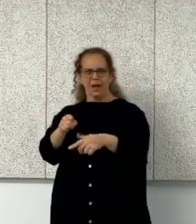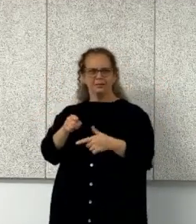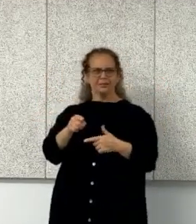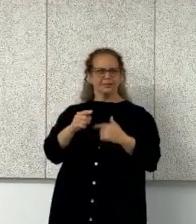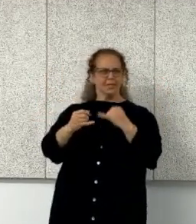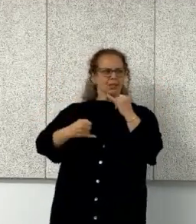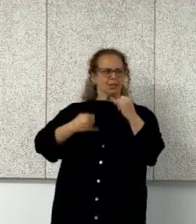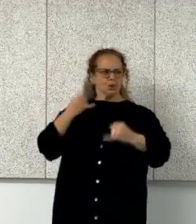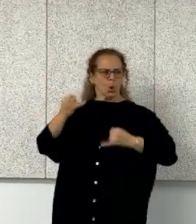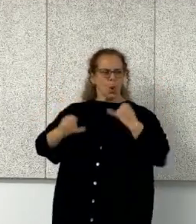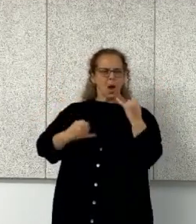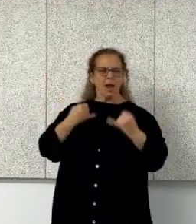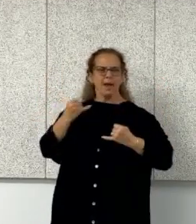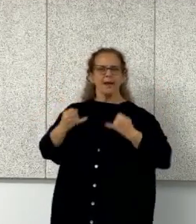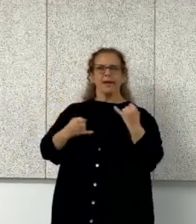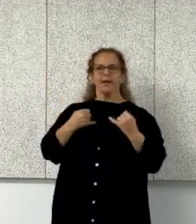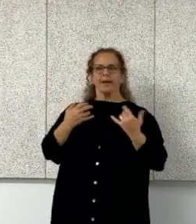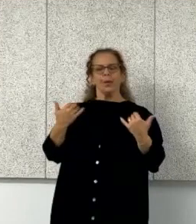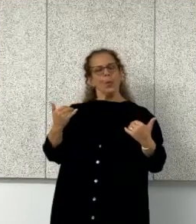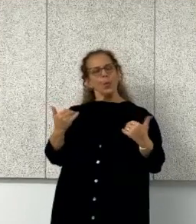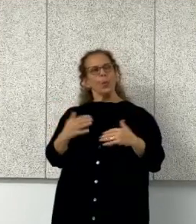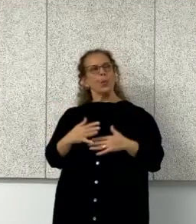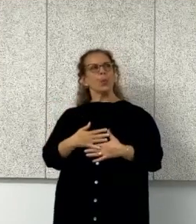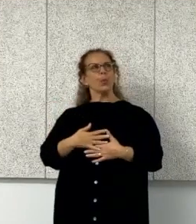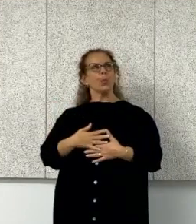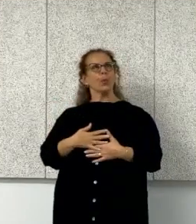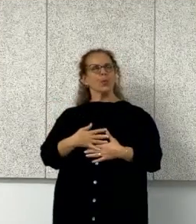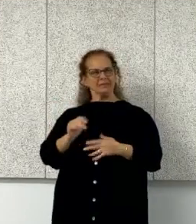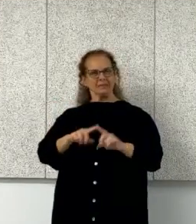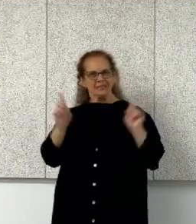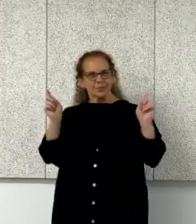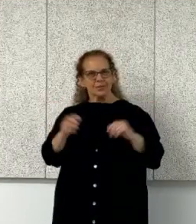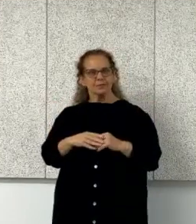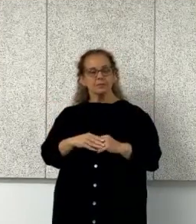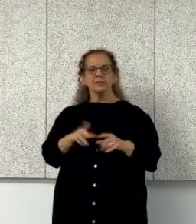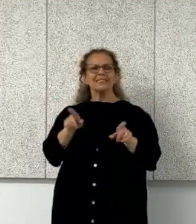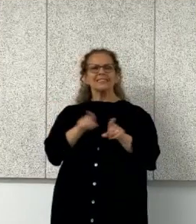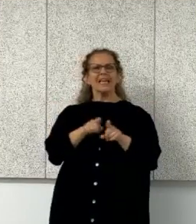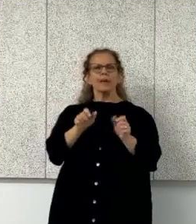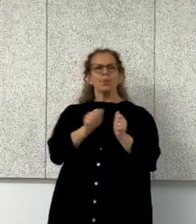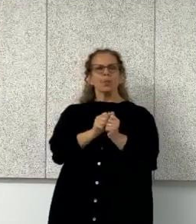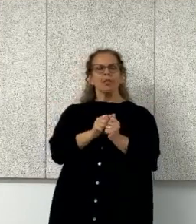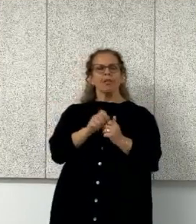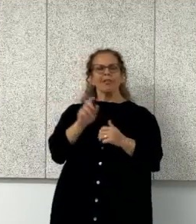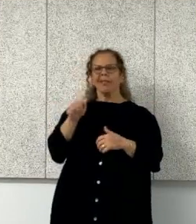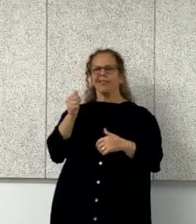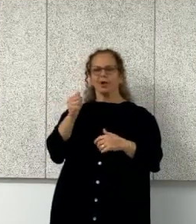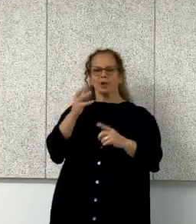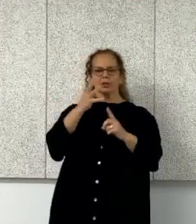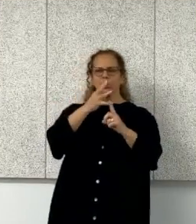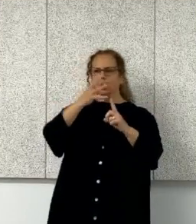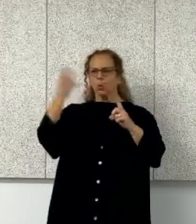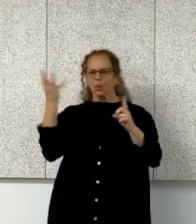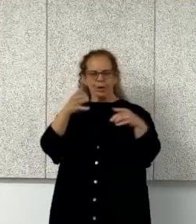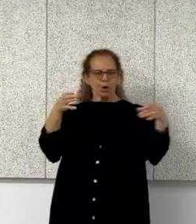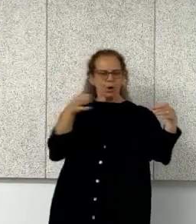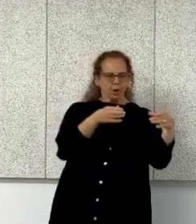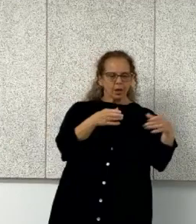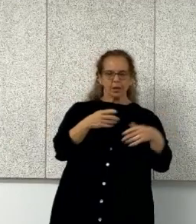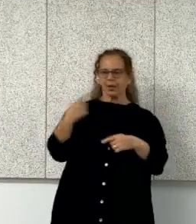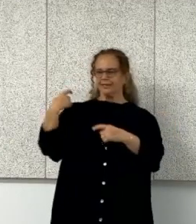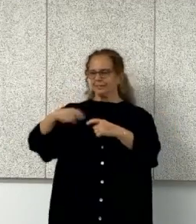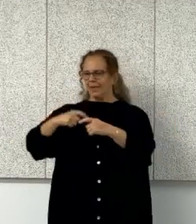religion at play there, right? The same can be true for queer gatherings. The same can be true for Latine gatherings. The same can be